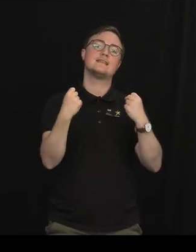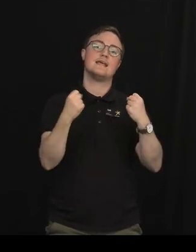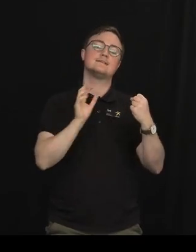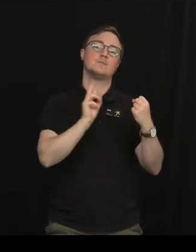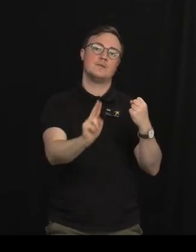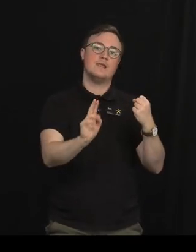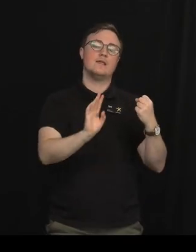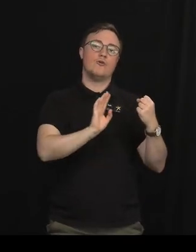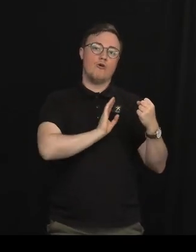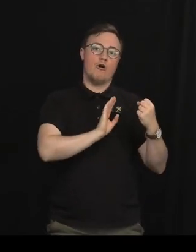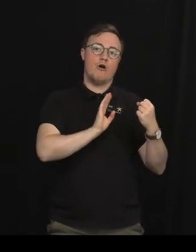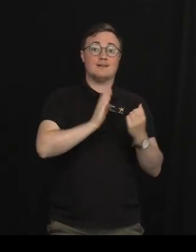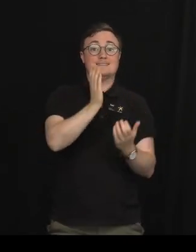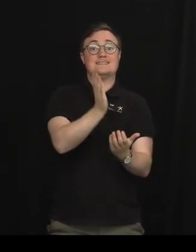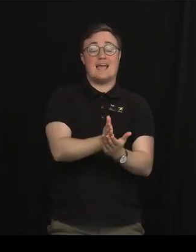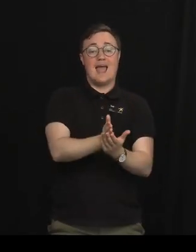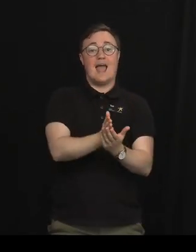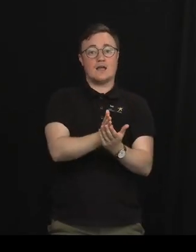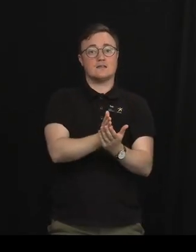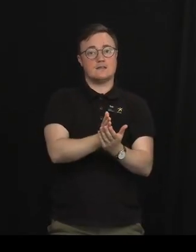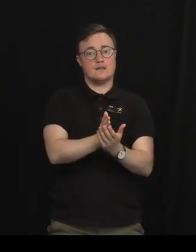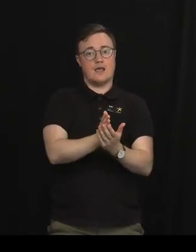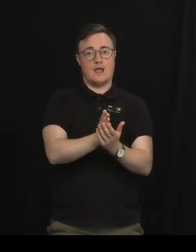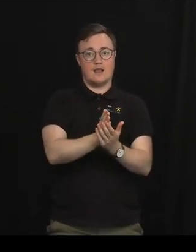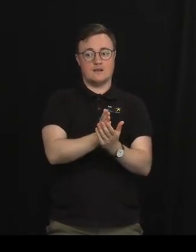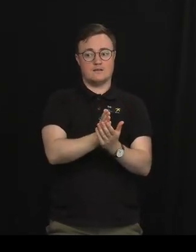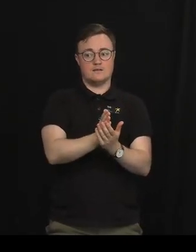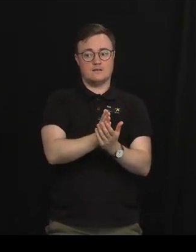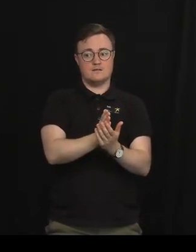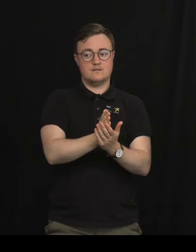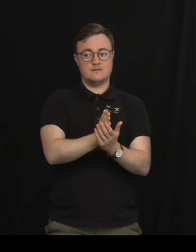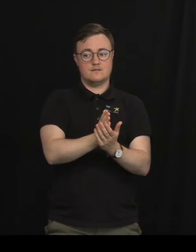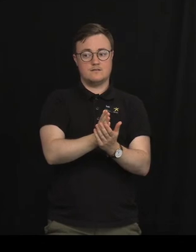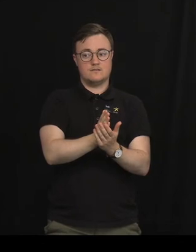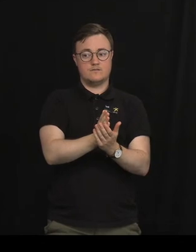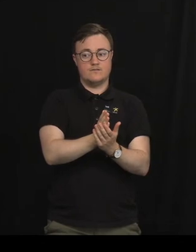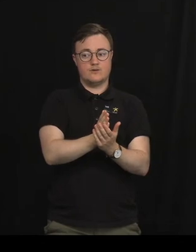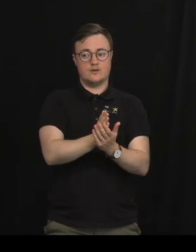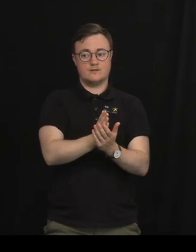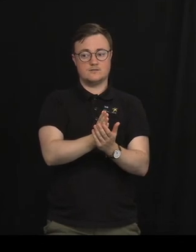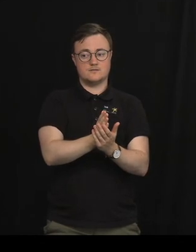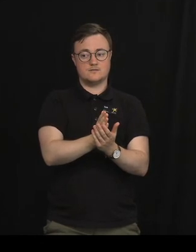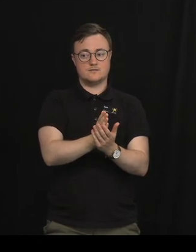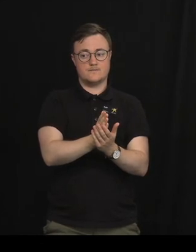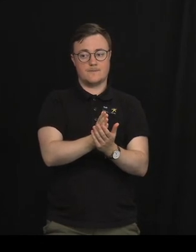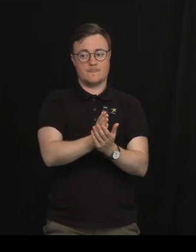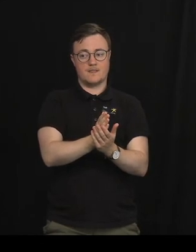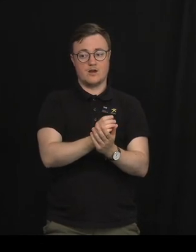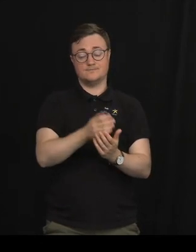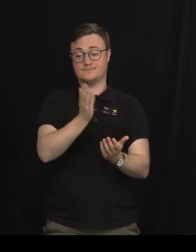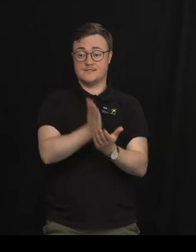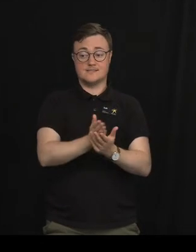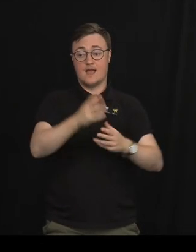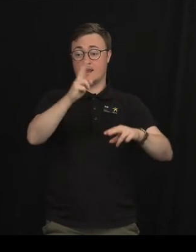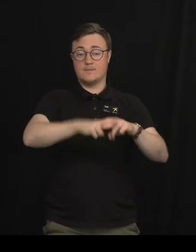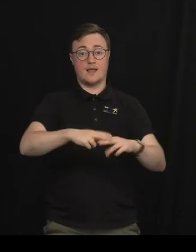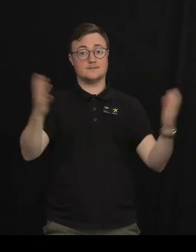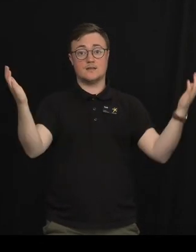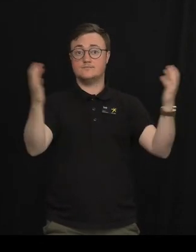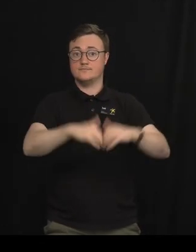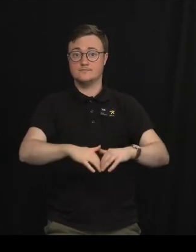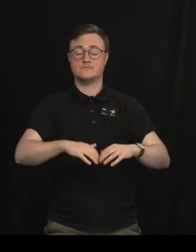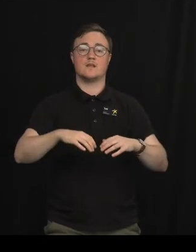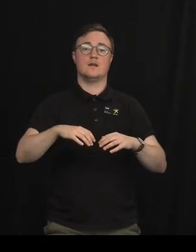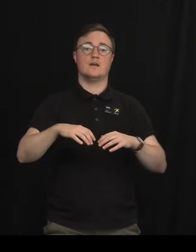having safe and dignified burials committed by local people, whom the